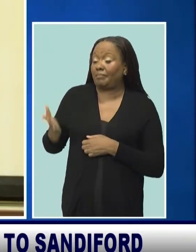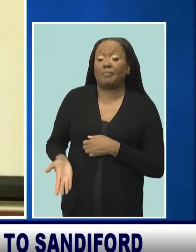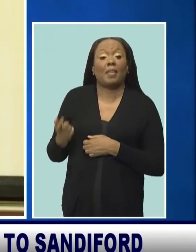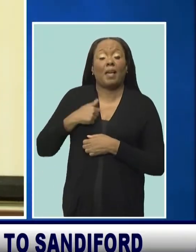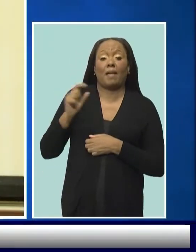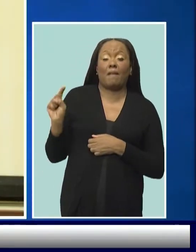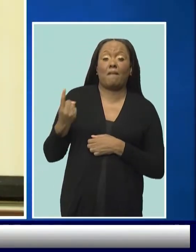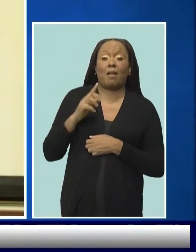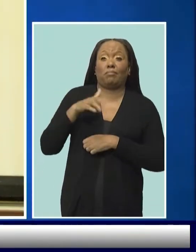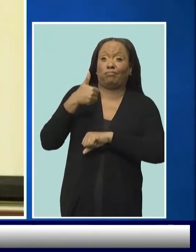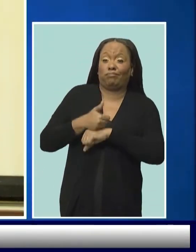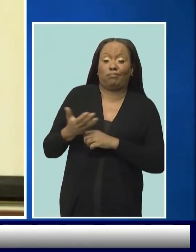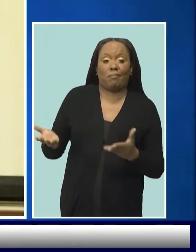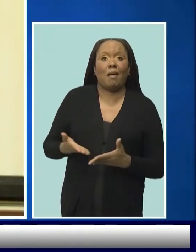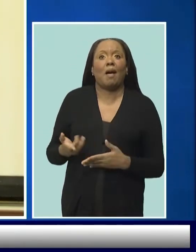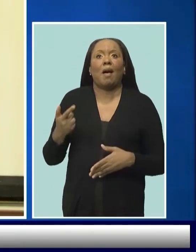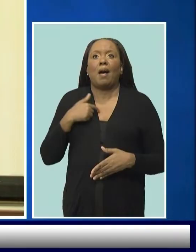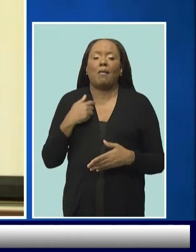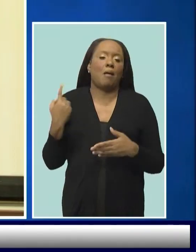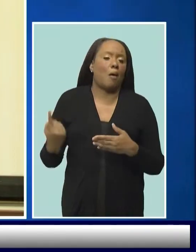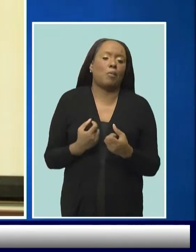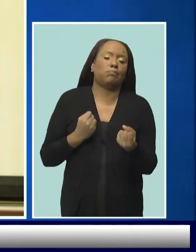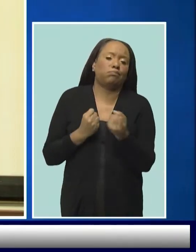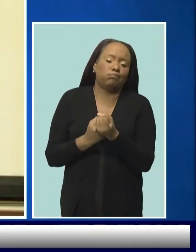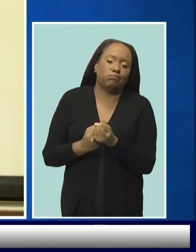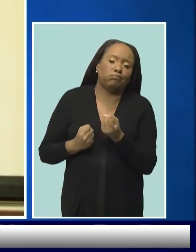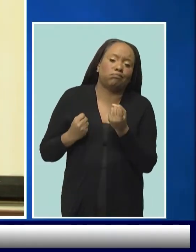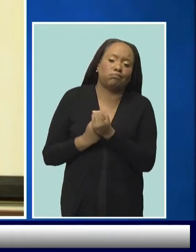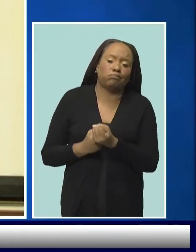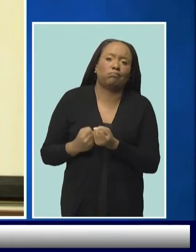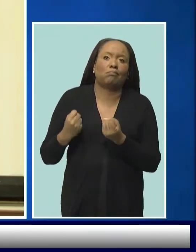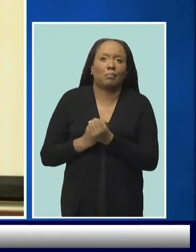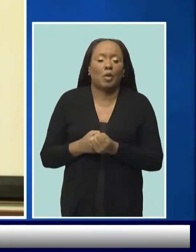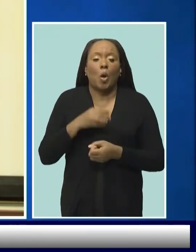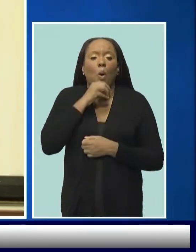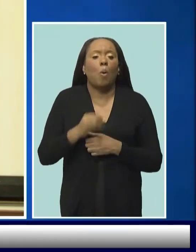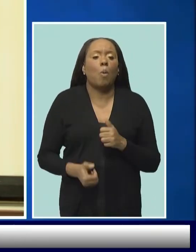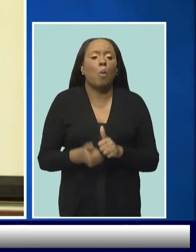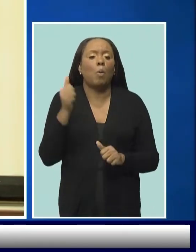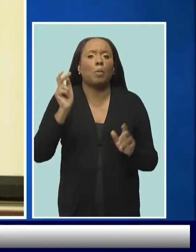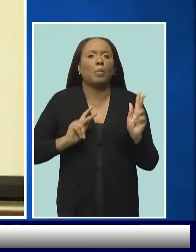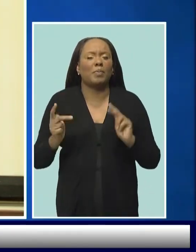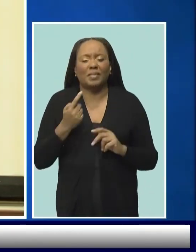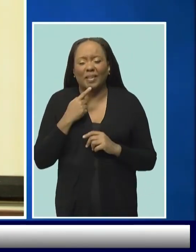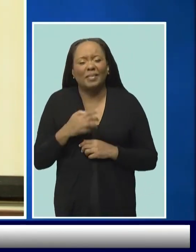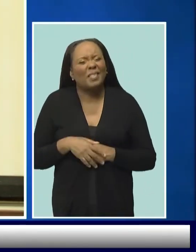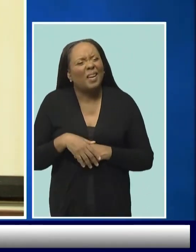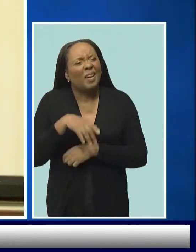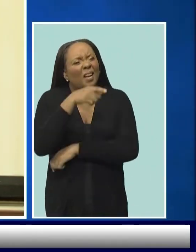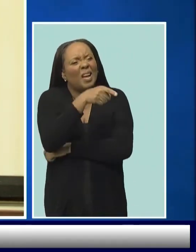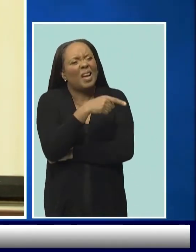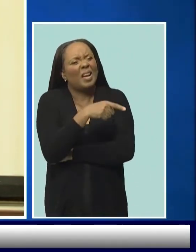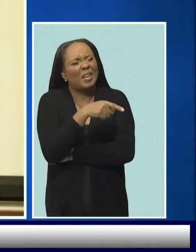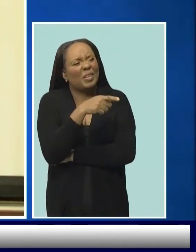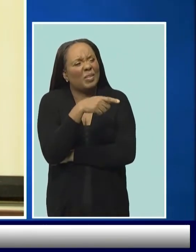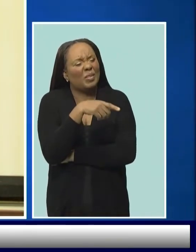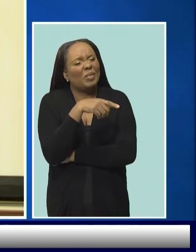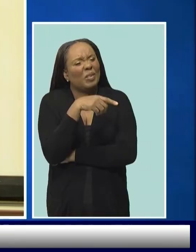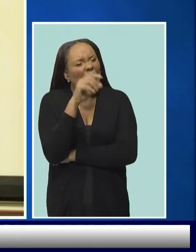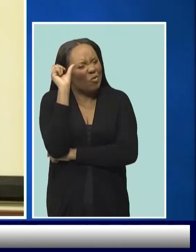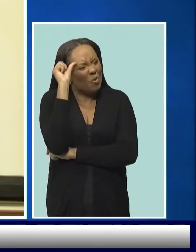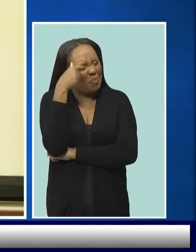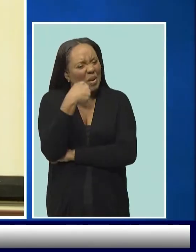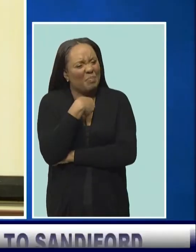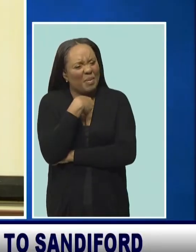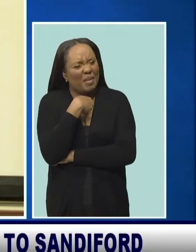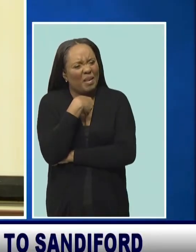and I started canvassing and I was putting in my time, the older people would say to me that I remind them of Sir Lloyd.